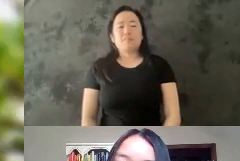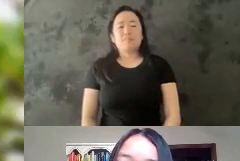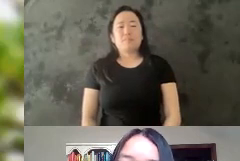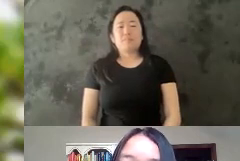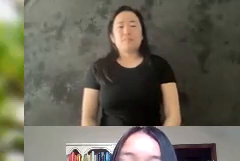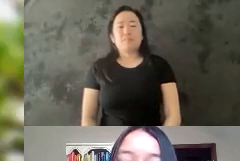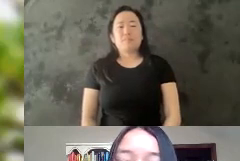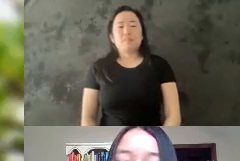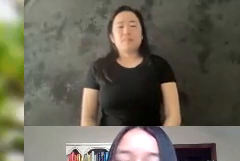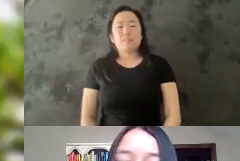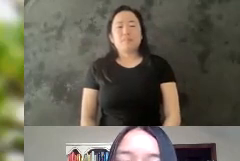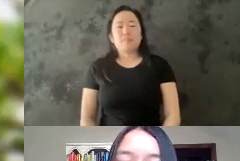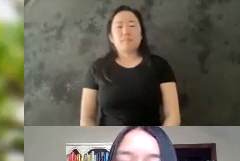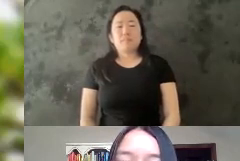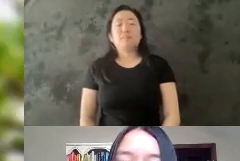All right.